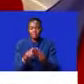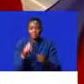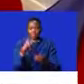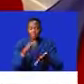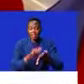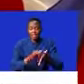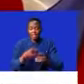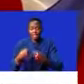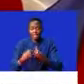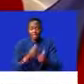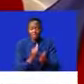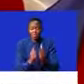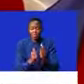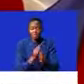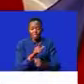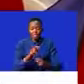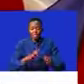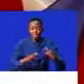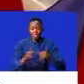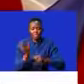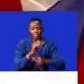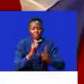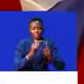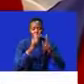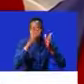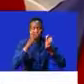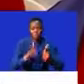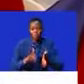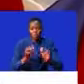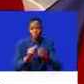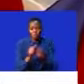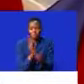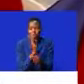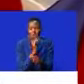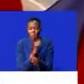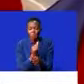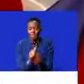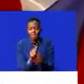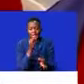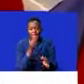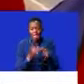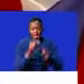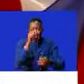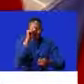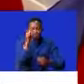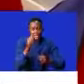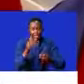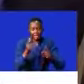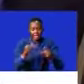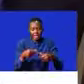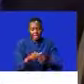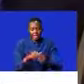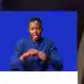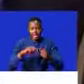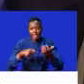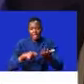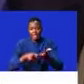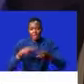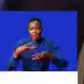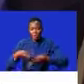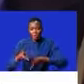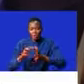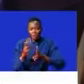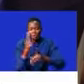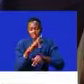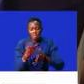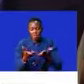ma lee mag bungu osekelo ne oganda inyalo tieki mana ka piny owacho obiro kod lony manyasani mar rango kuonde ma lee